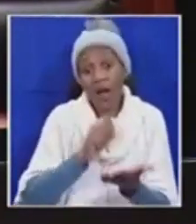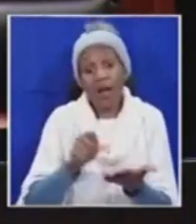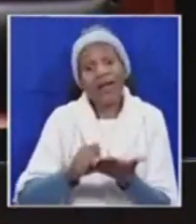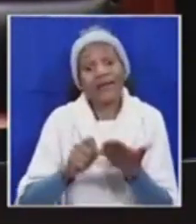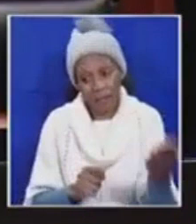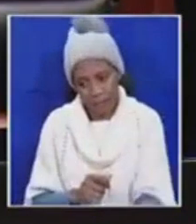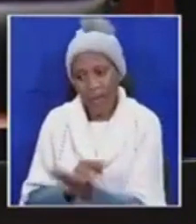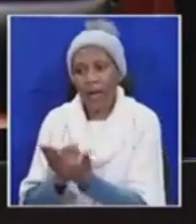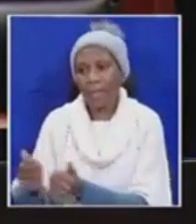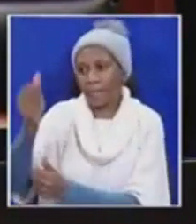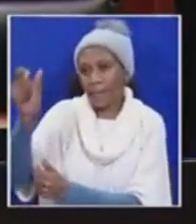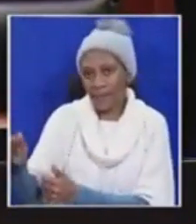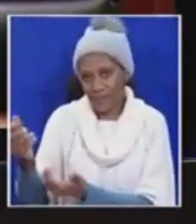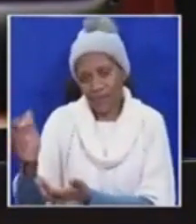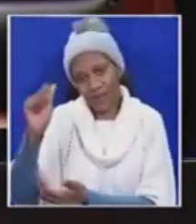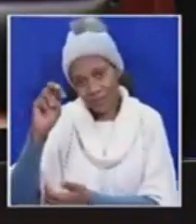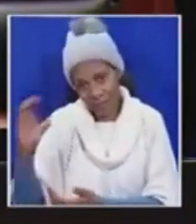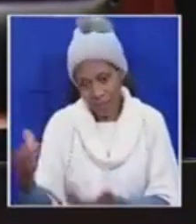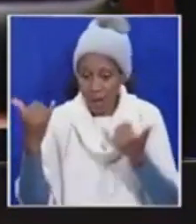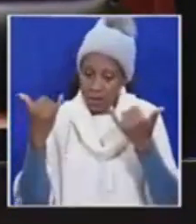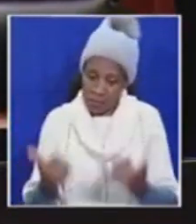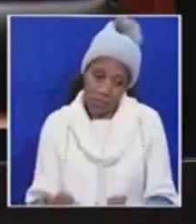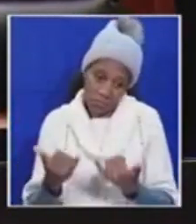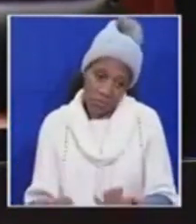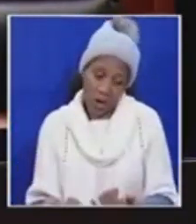Chief Whip. For now, I will ask